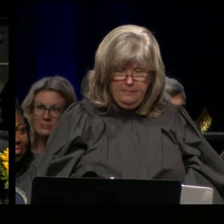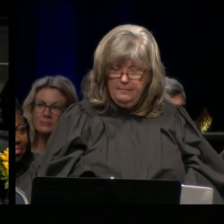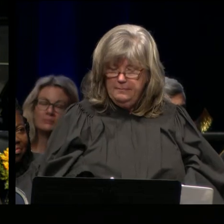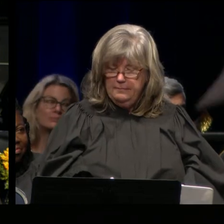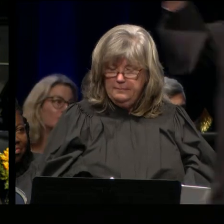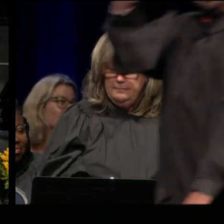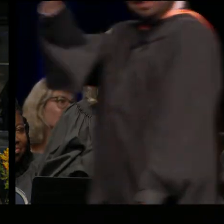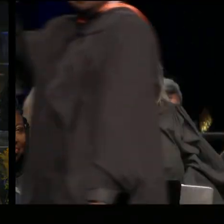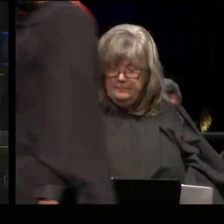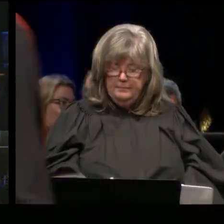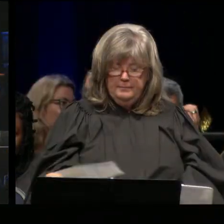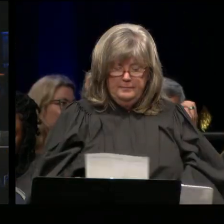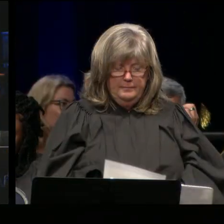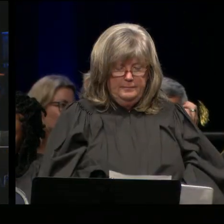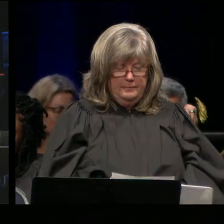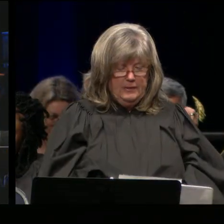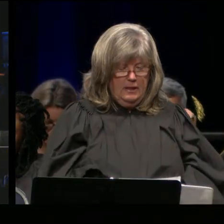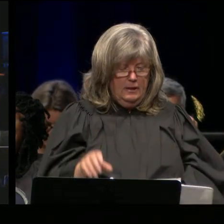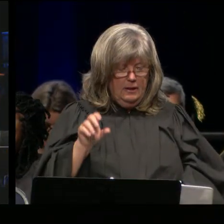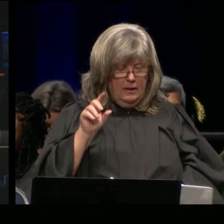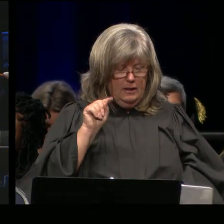Taimur Ahmed.